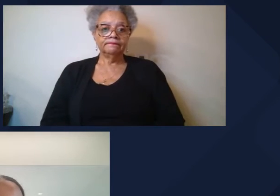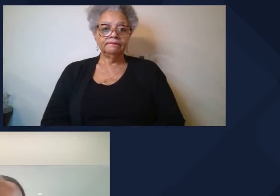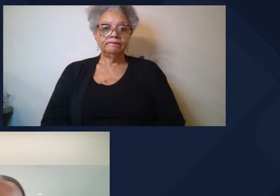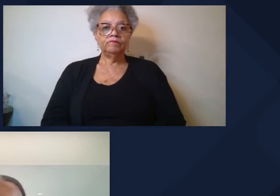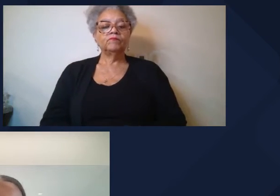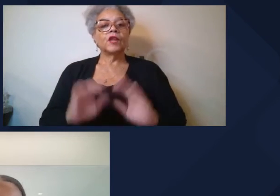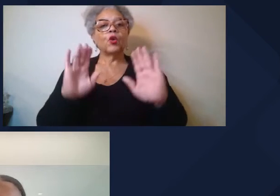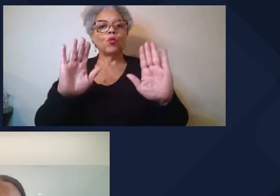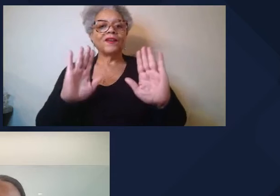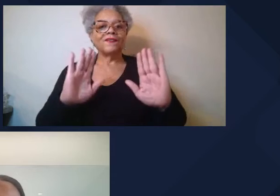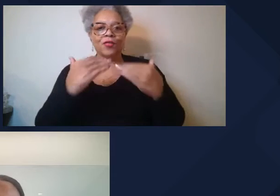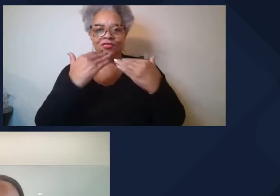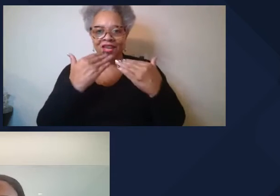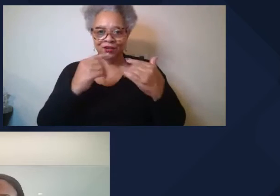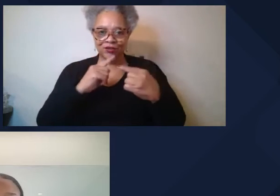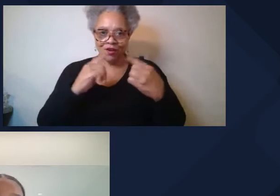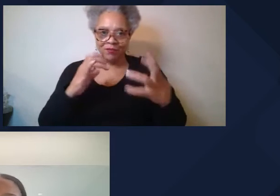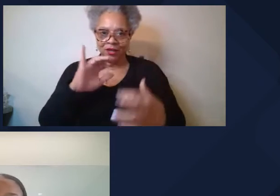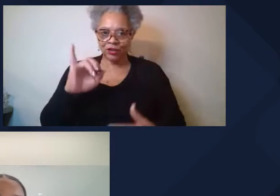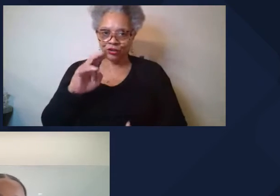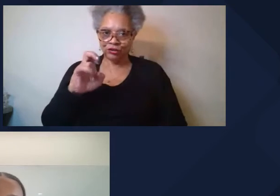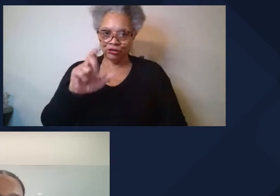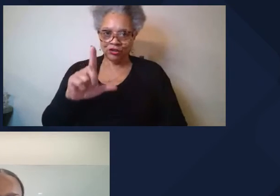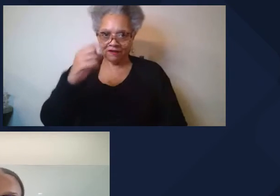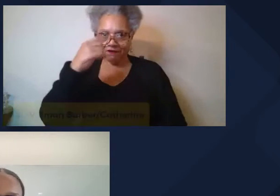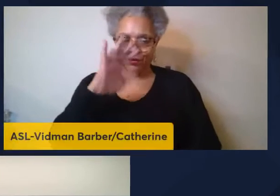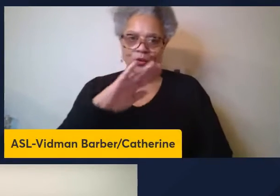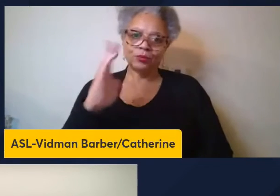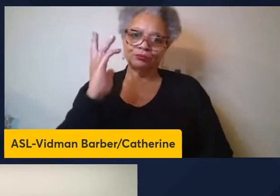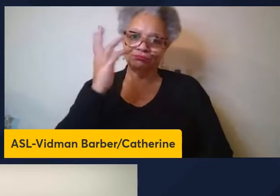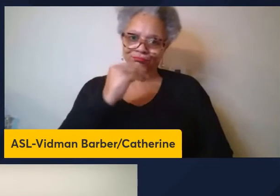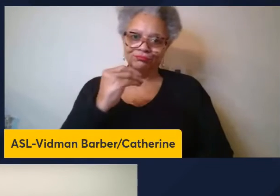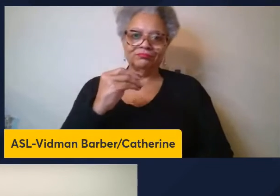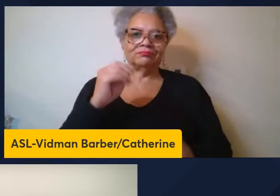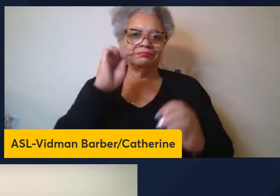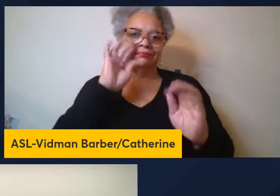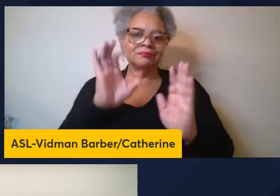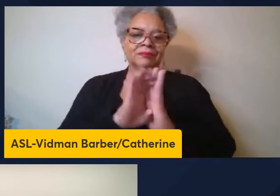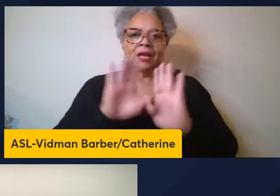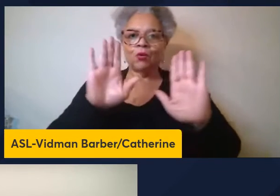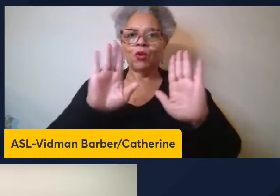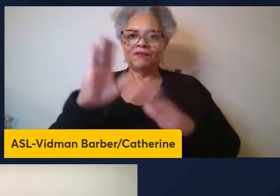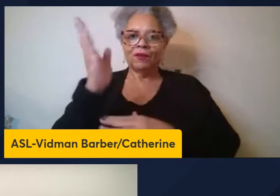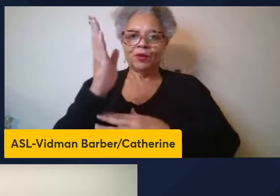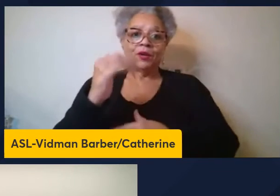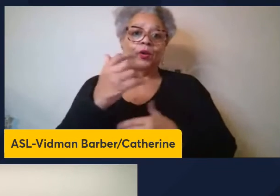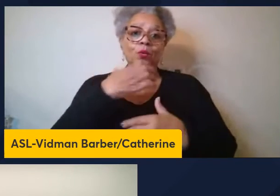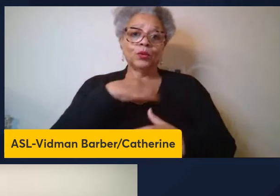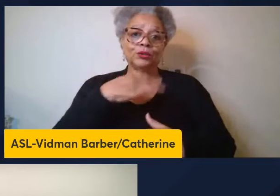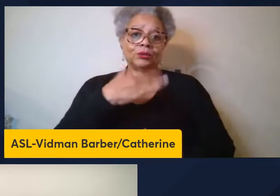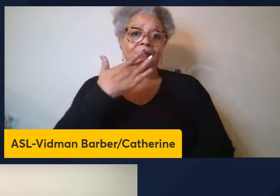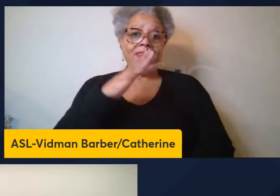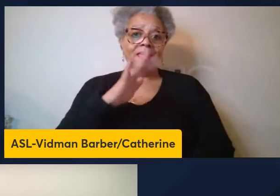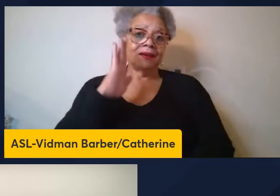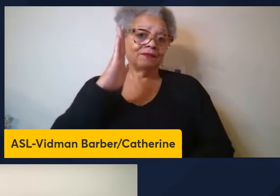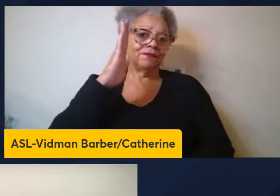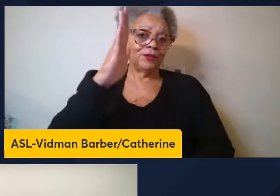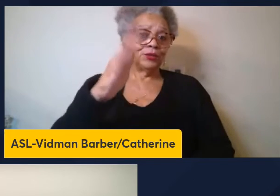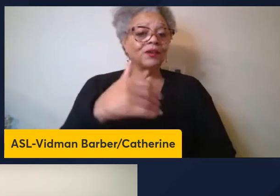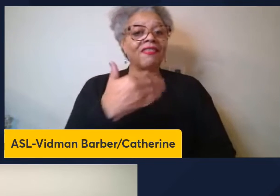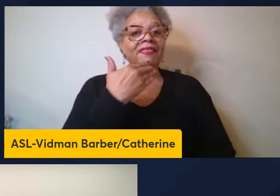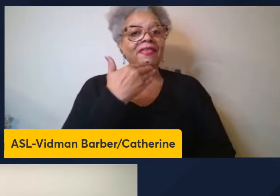Wonderful. Thank you so much, Julia, for your gorgeous images and wonderful presentation. We wish you luck in the future. Thank you.